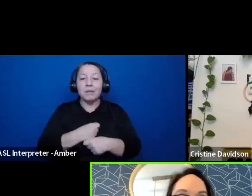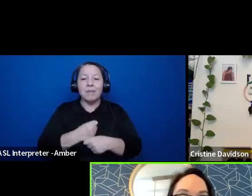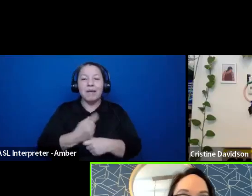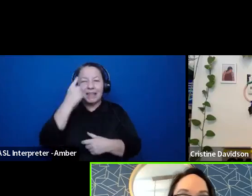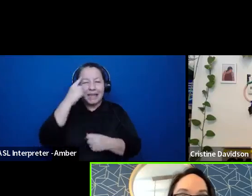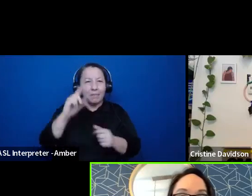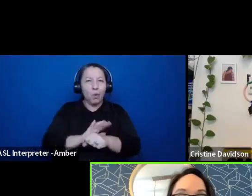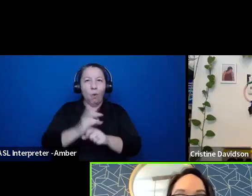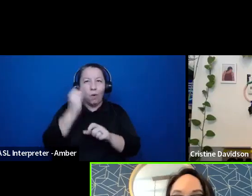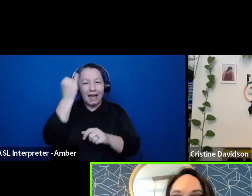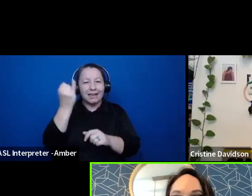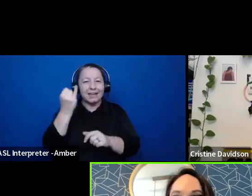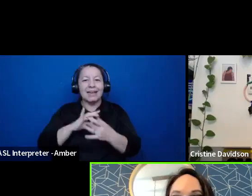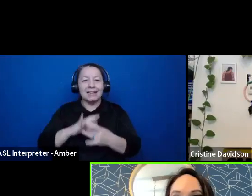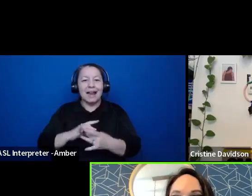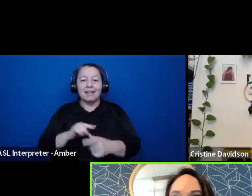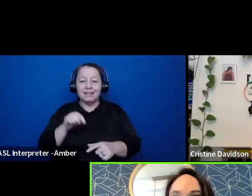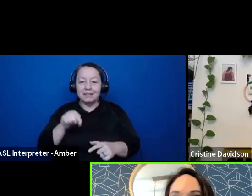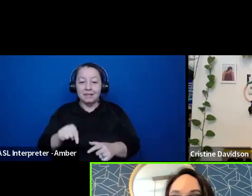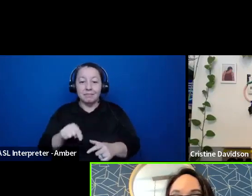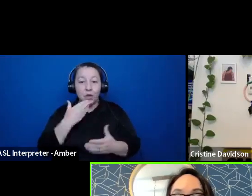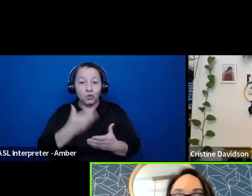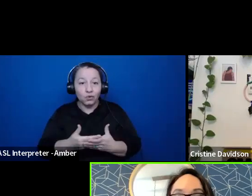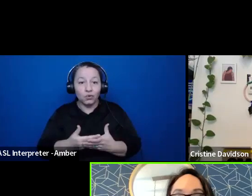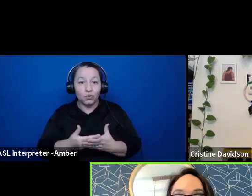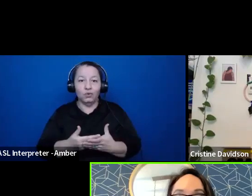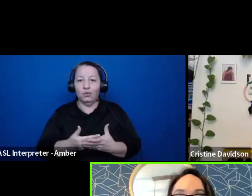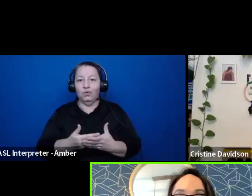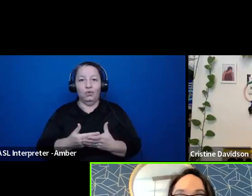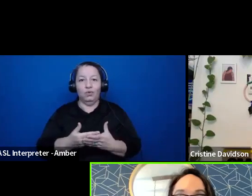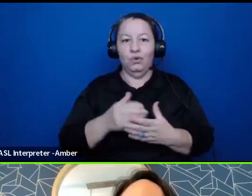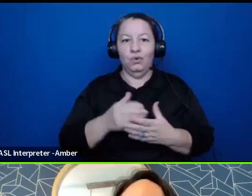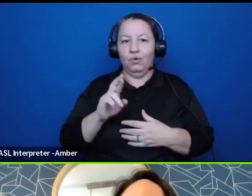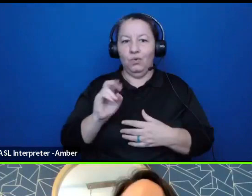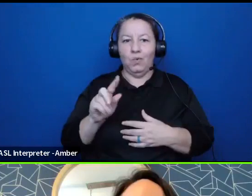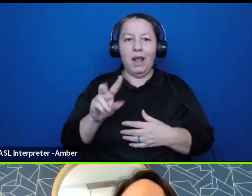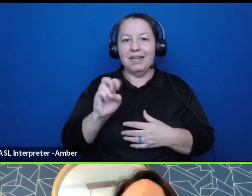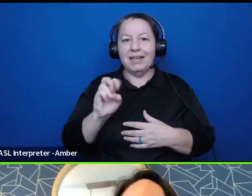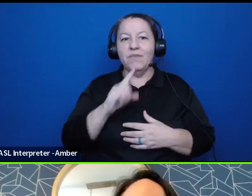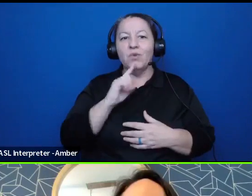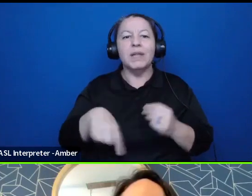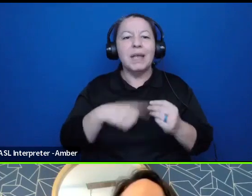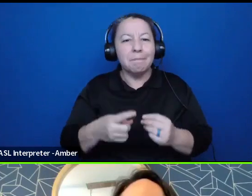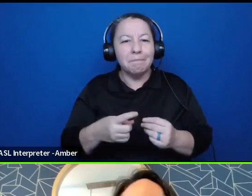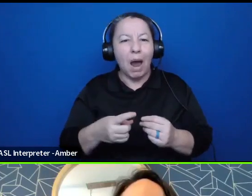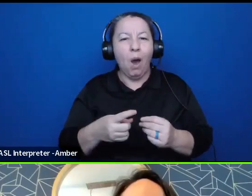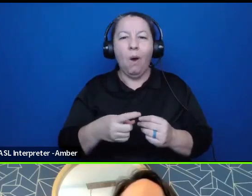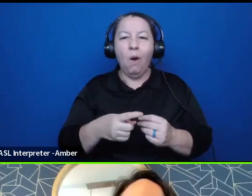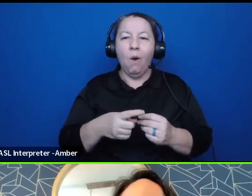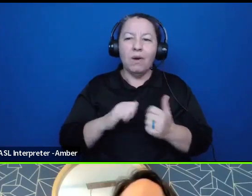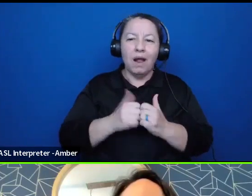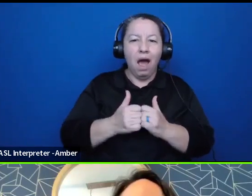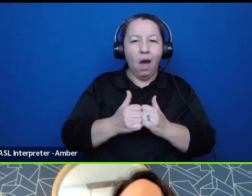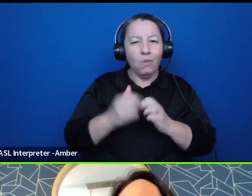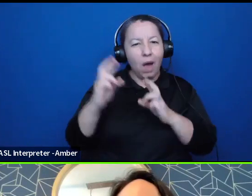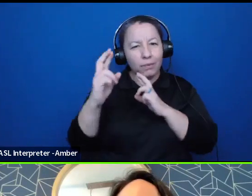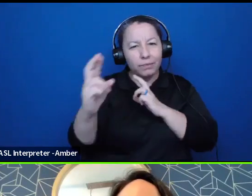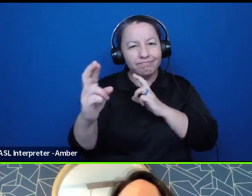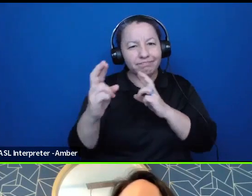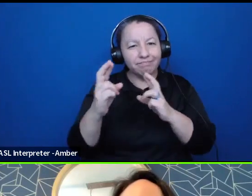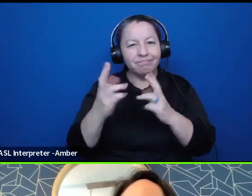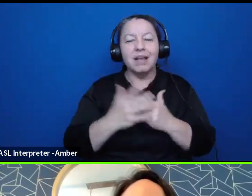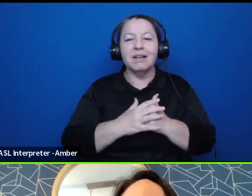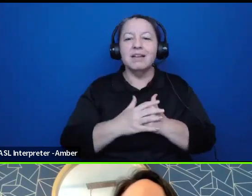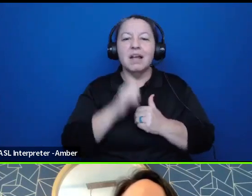this being a good relative is around reciprocity. And that it's not only when you're